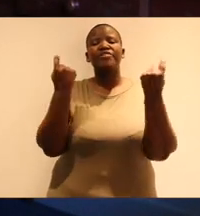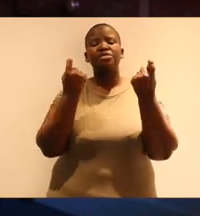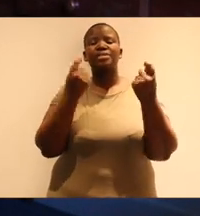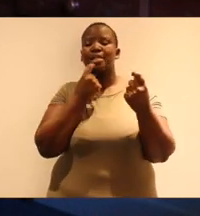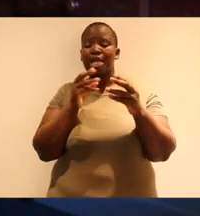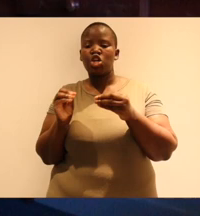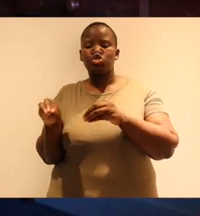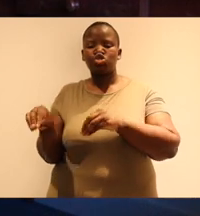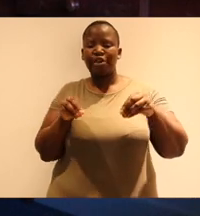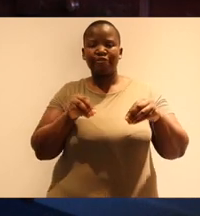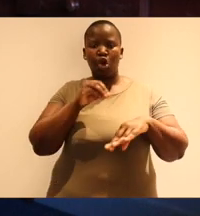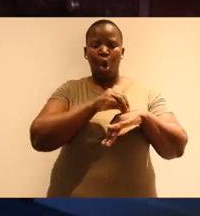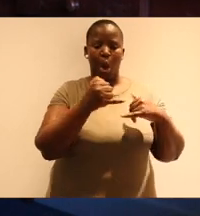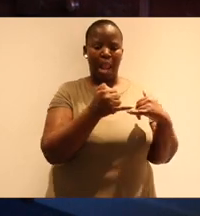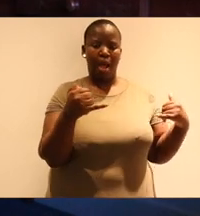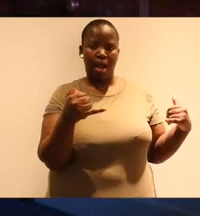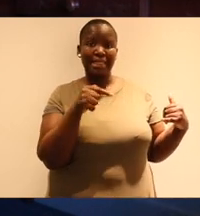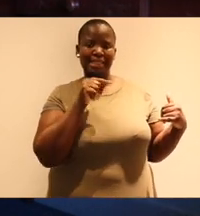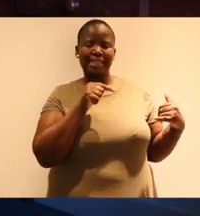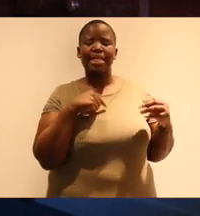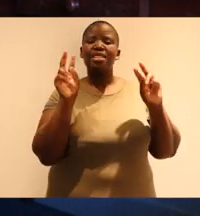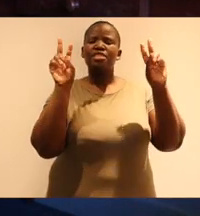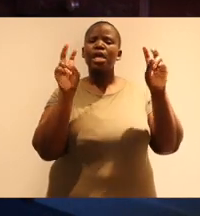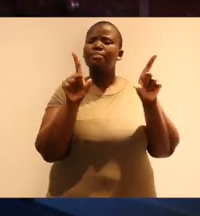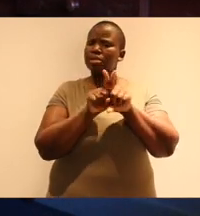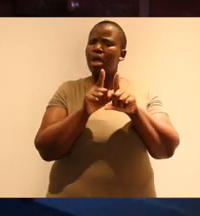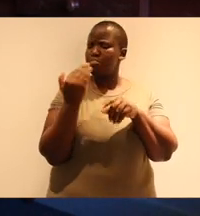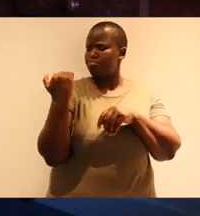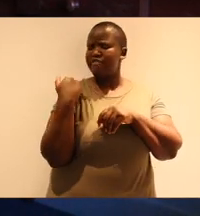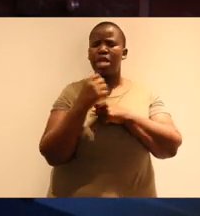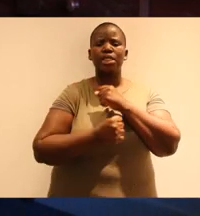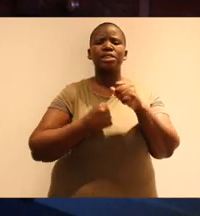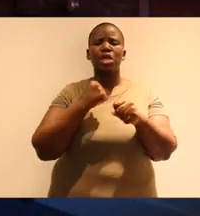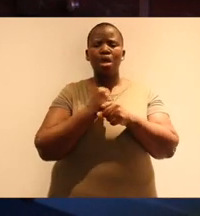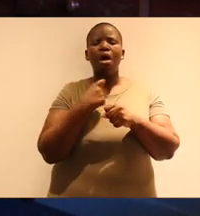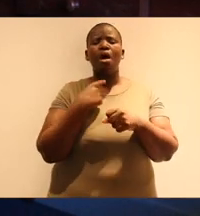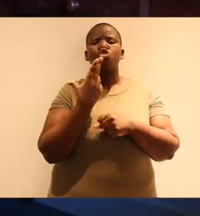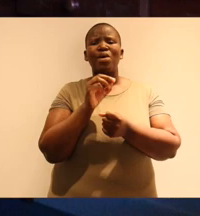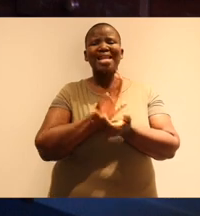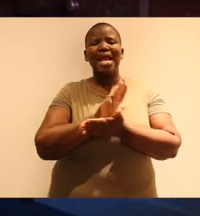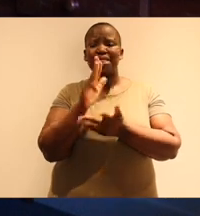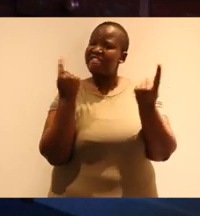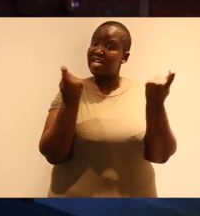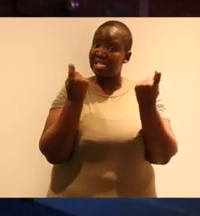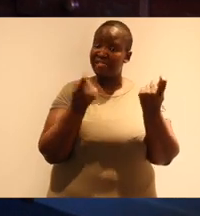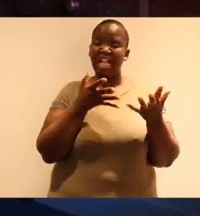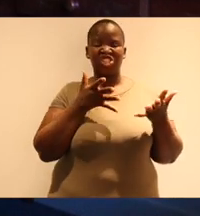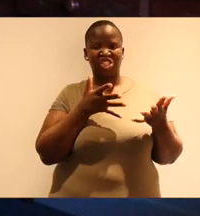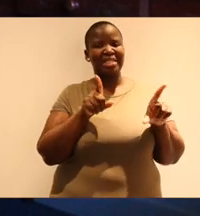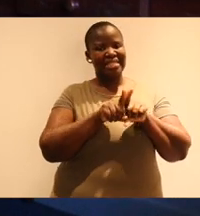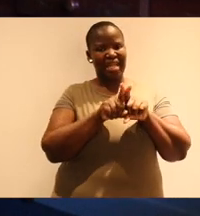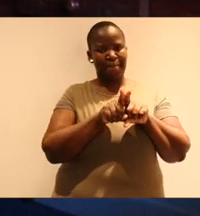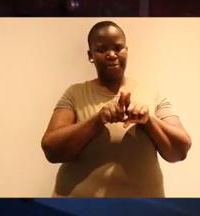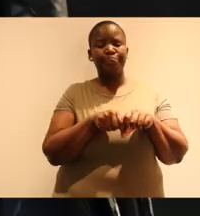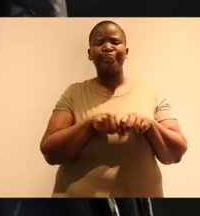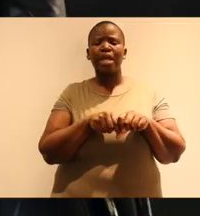Shift Online, which is also the theme that was used for the previous festival in 2019. The idea